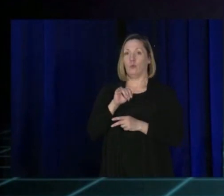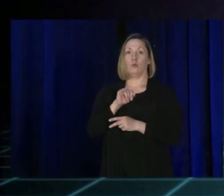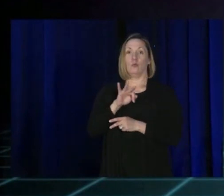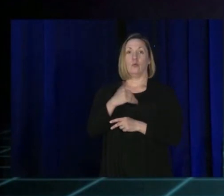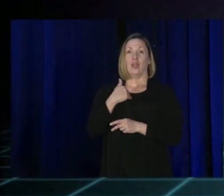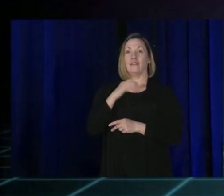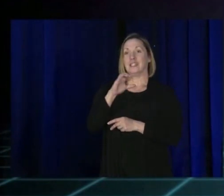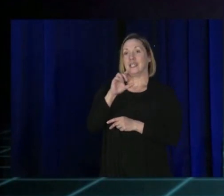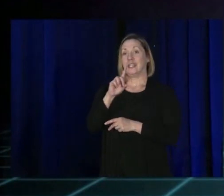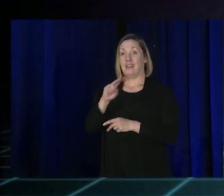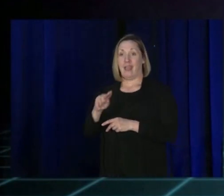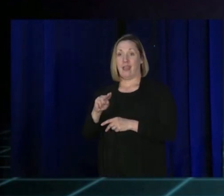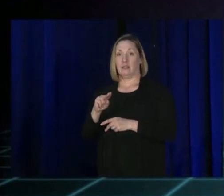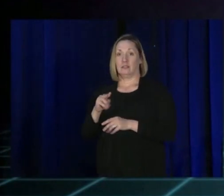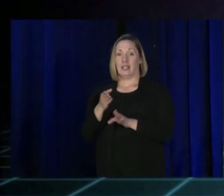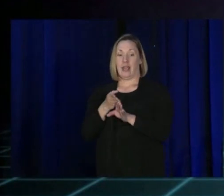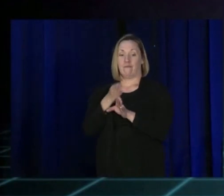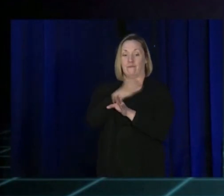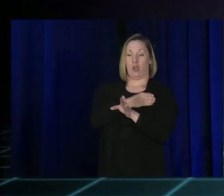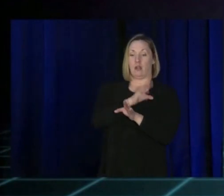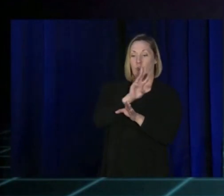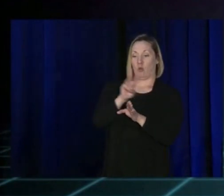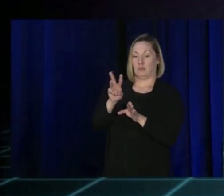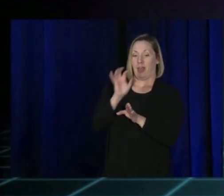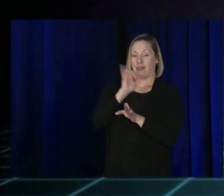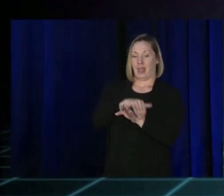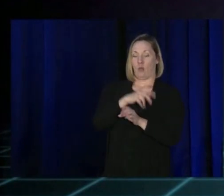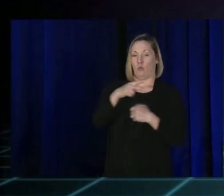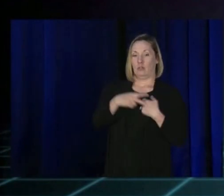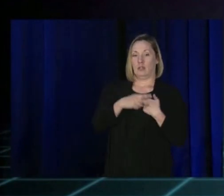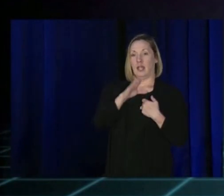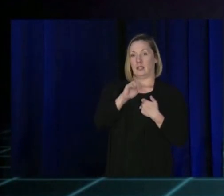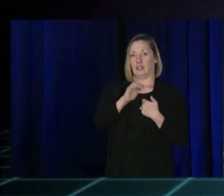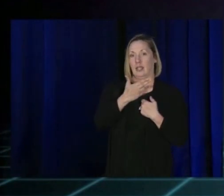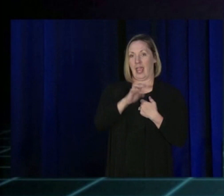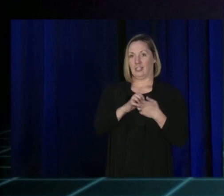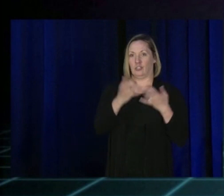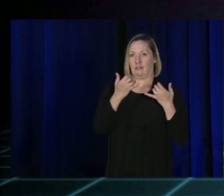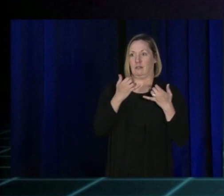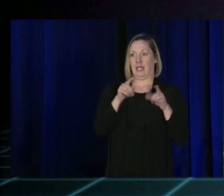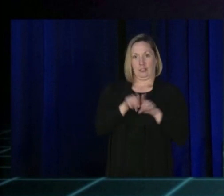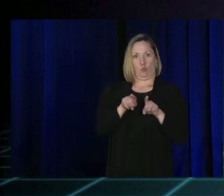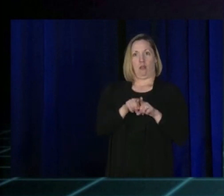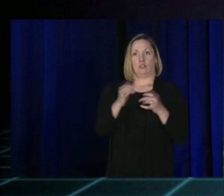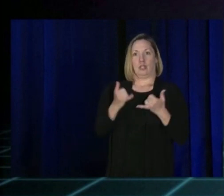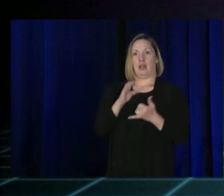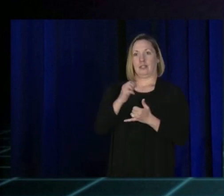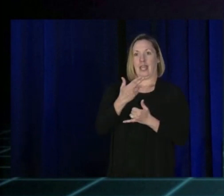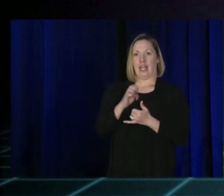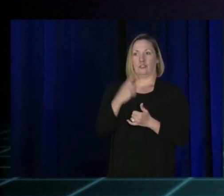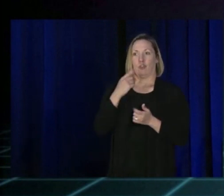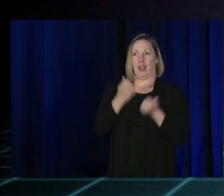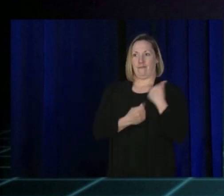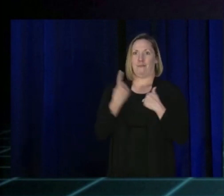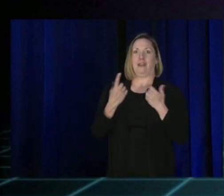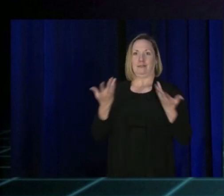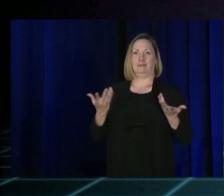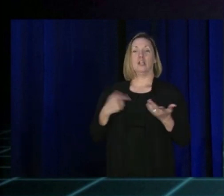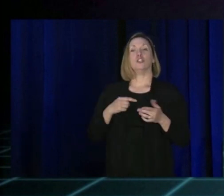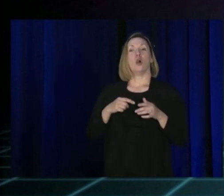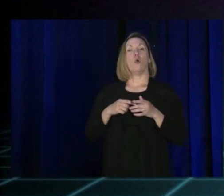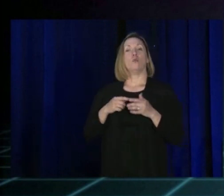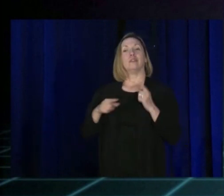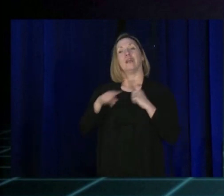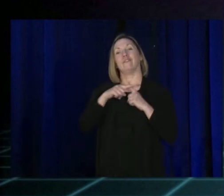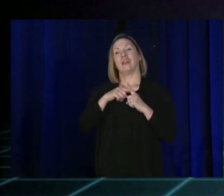website, then that will cache it as well. And that's now cached for everybody. So the advantage of static site generation